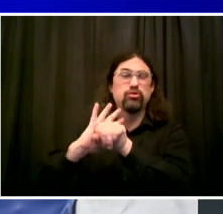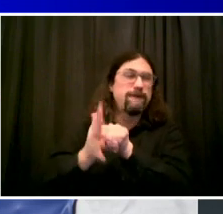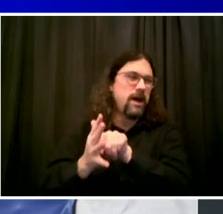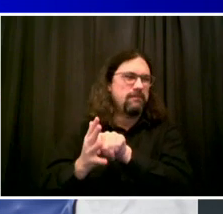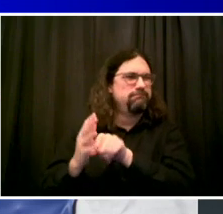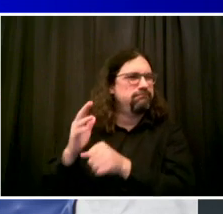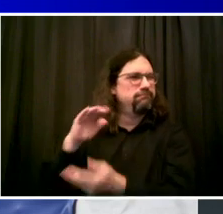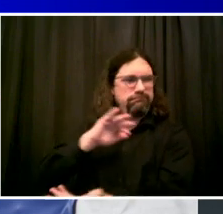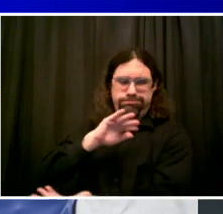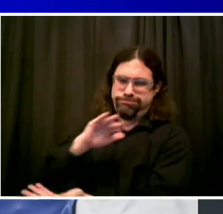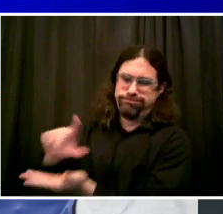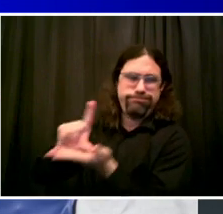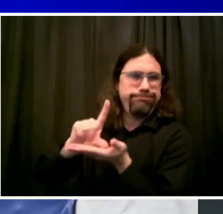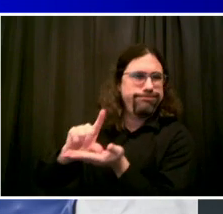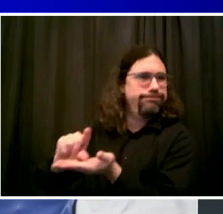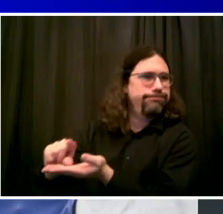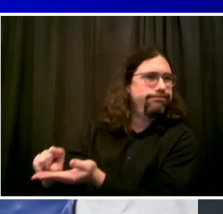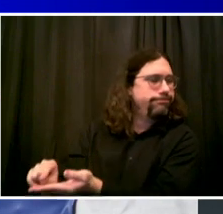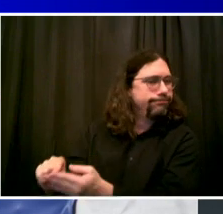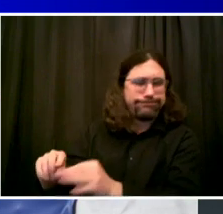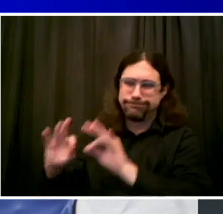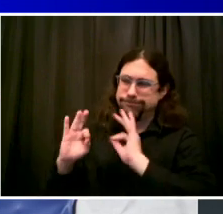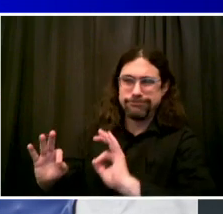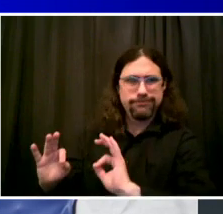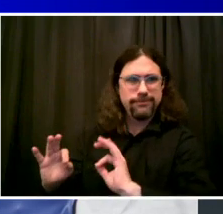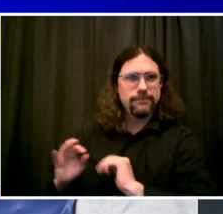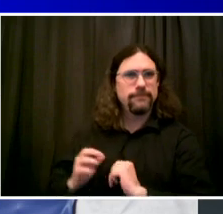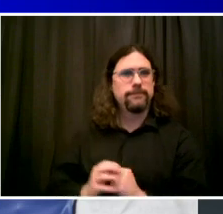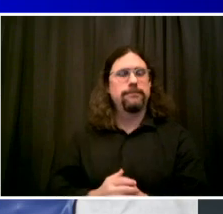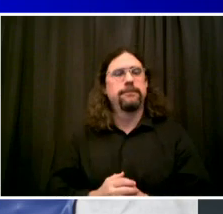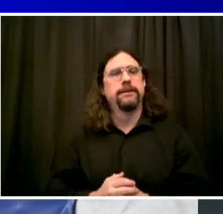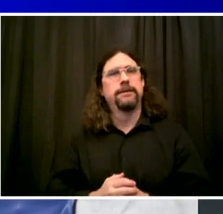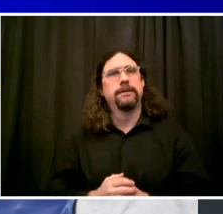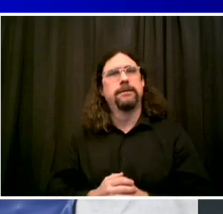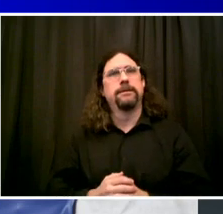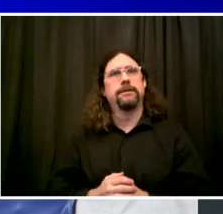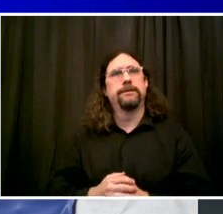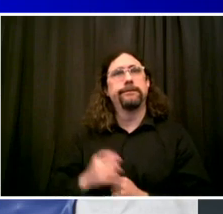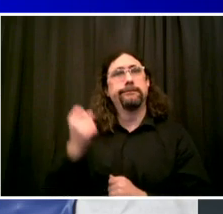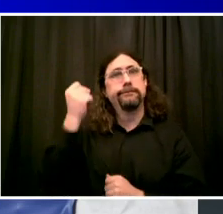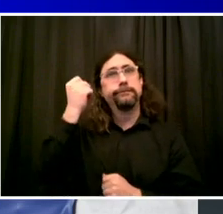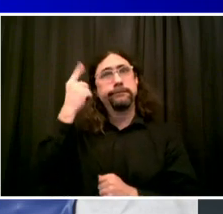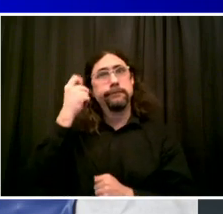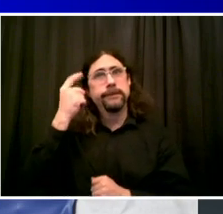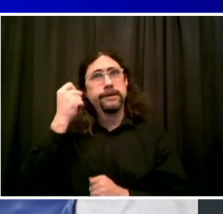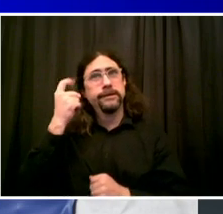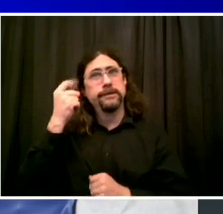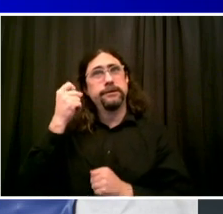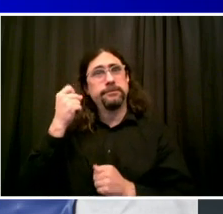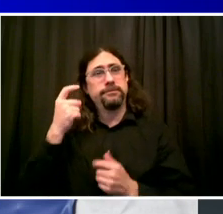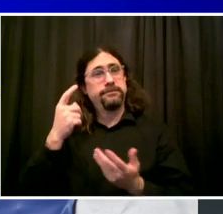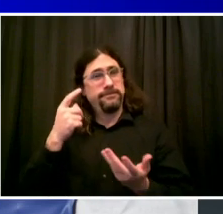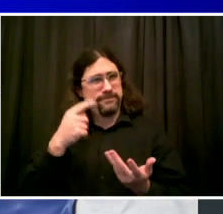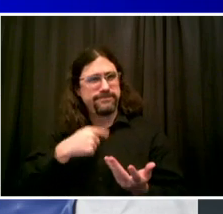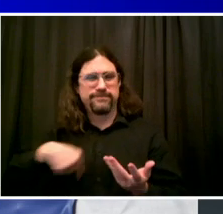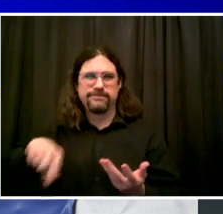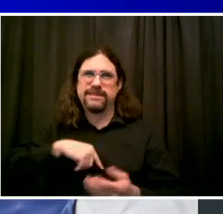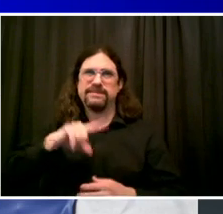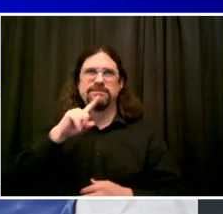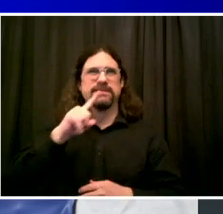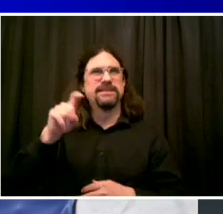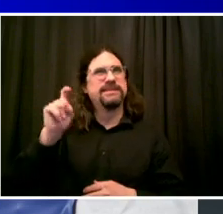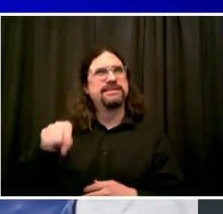every case over time. But we've got to get to the point where testing is much more widespread around this